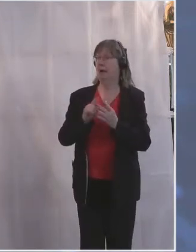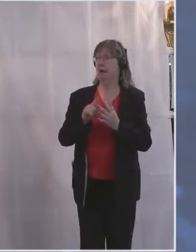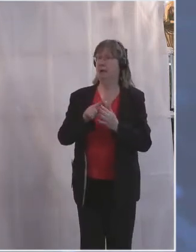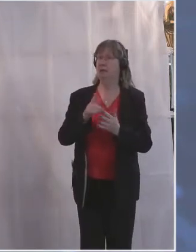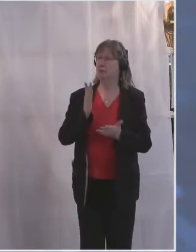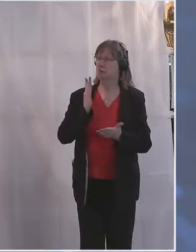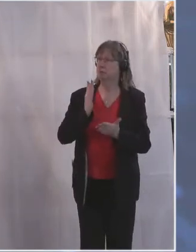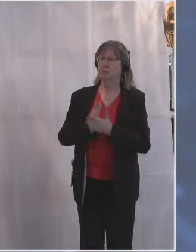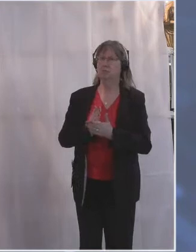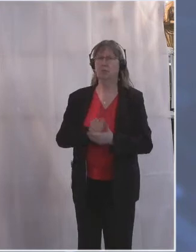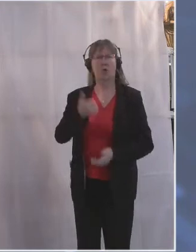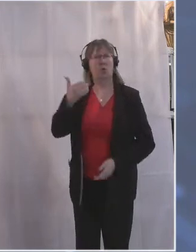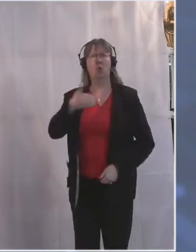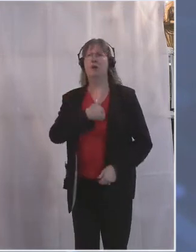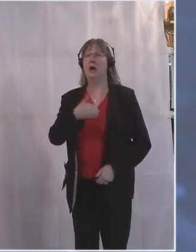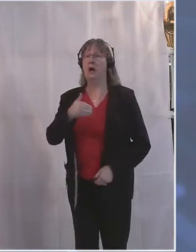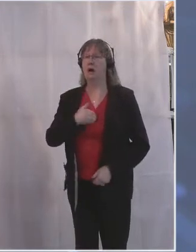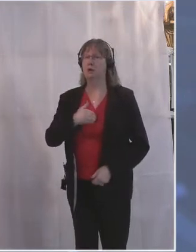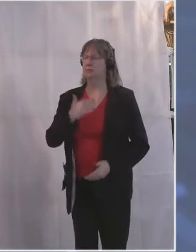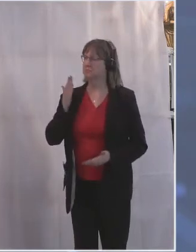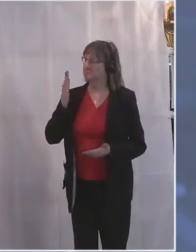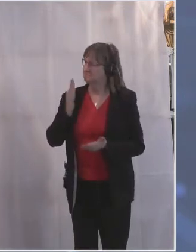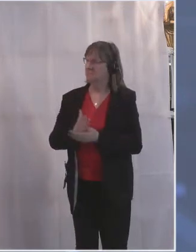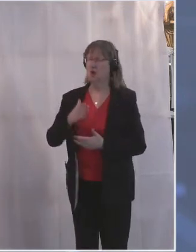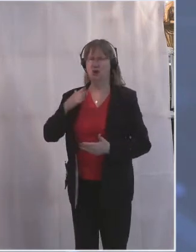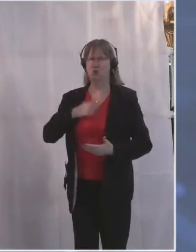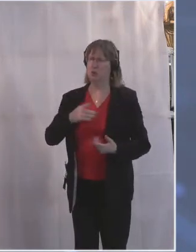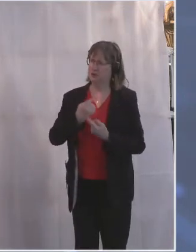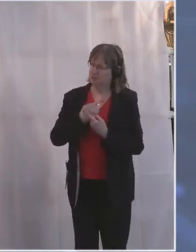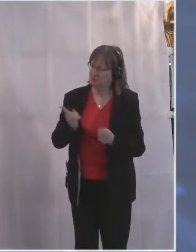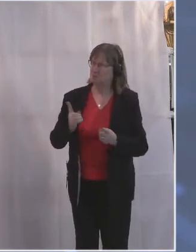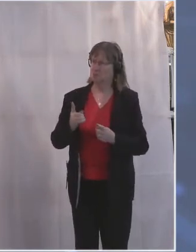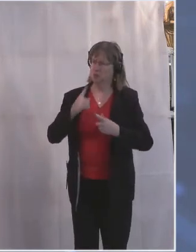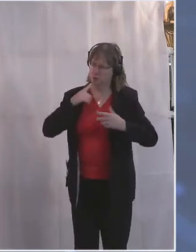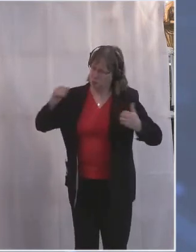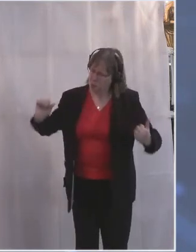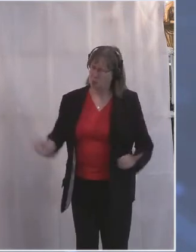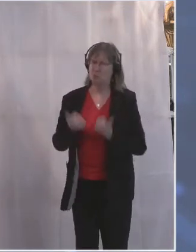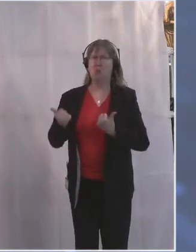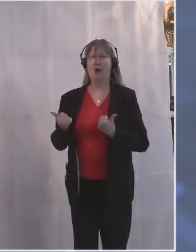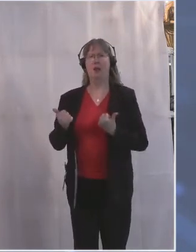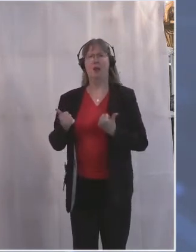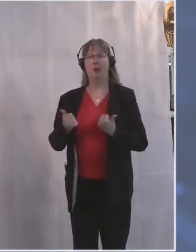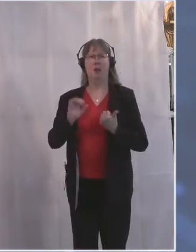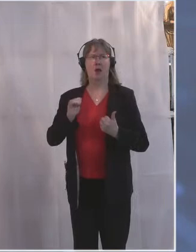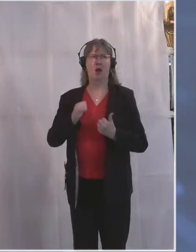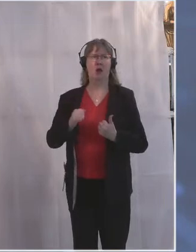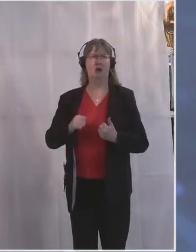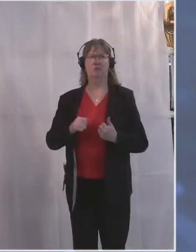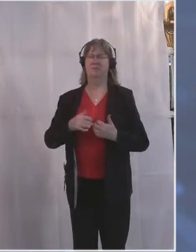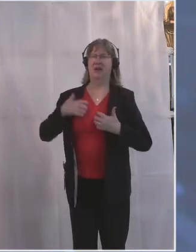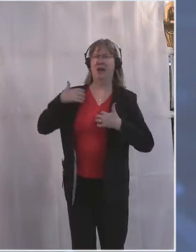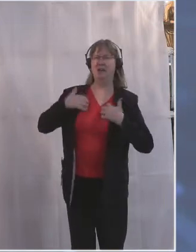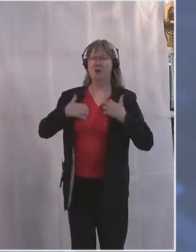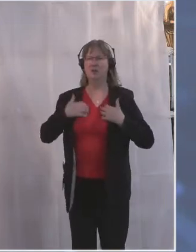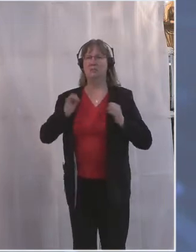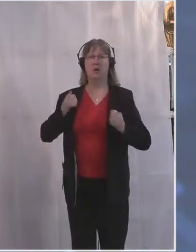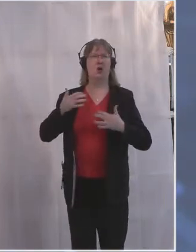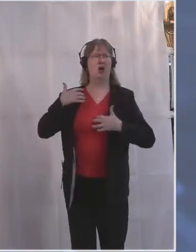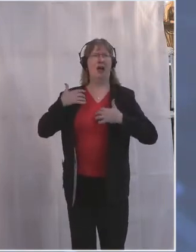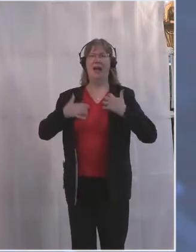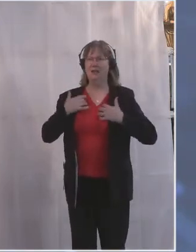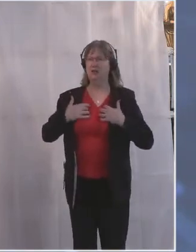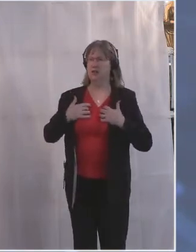really cared for the team. She really wanted you to do well. She committed her time, energy, enthusiasm. She cared